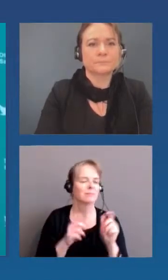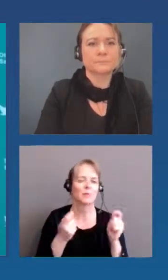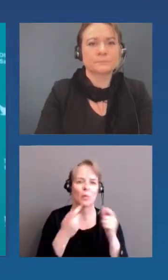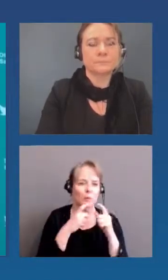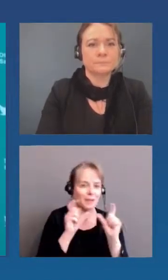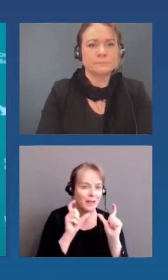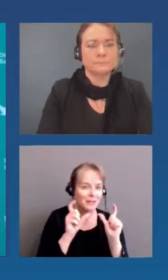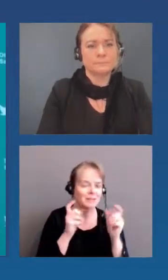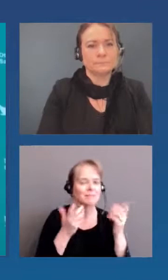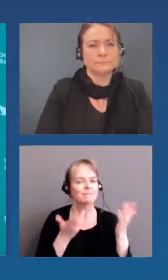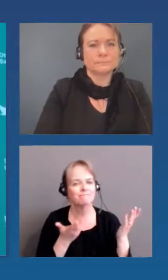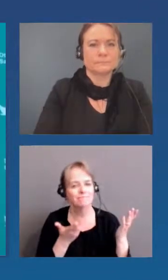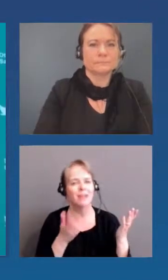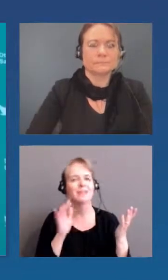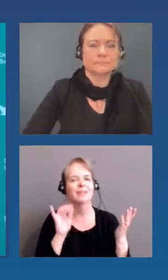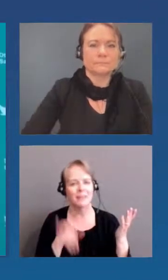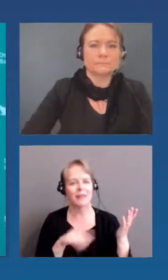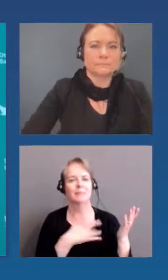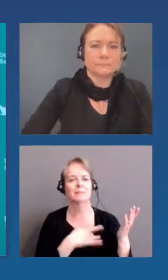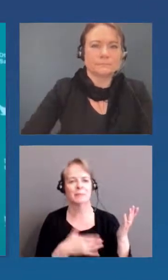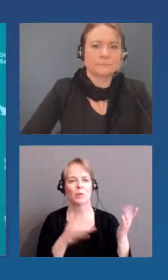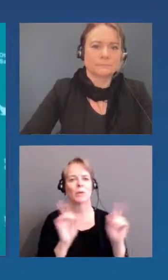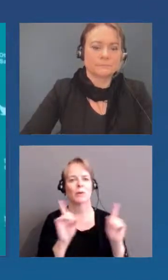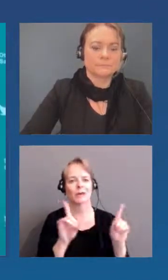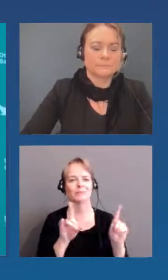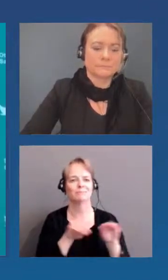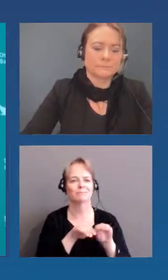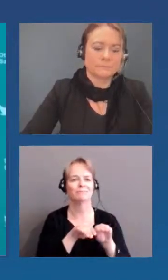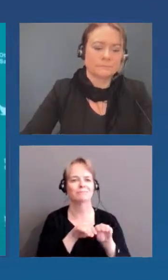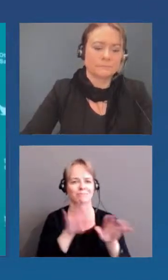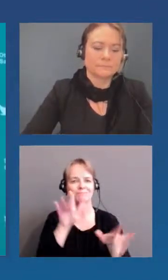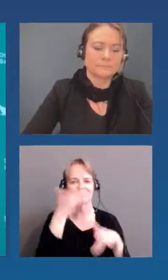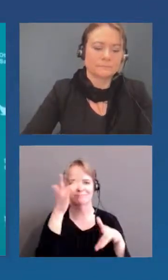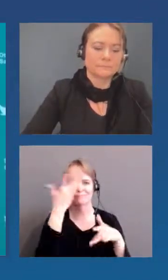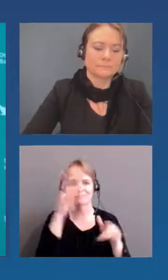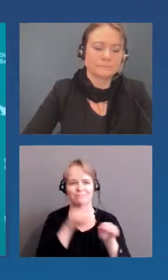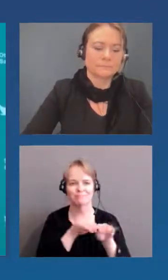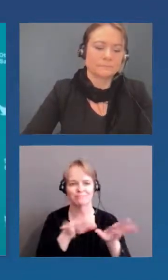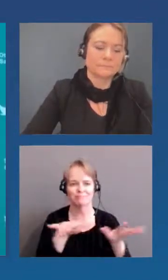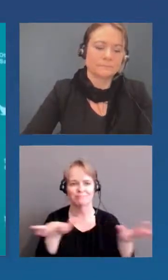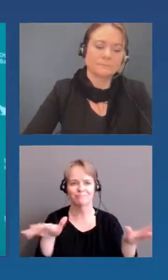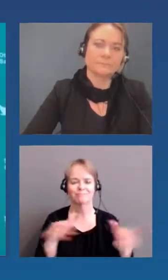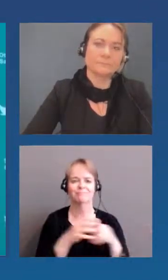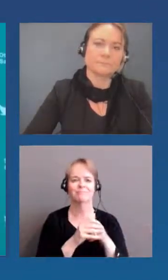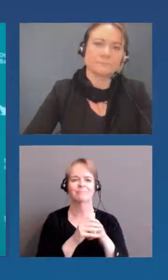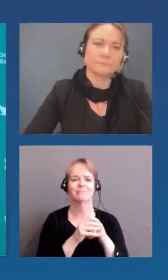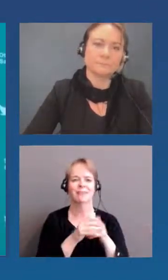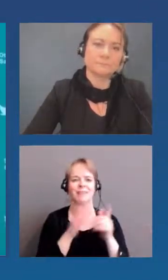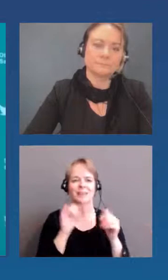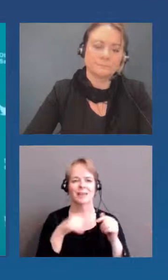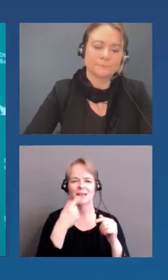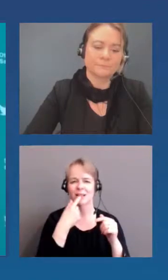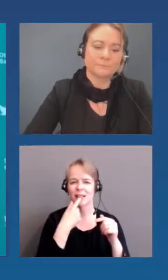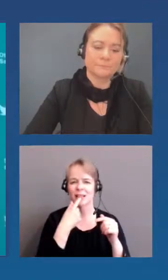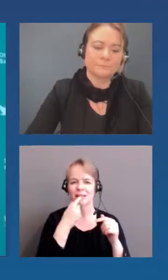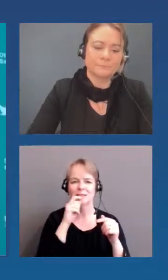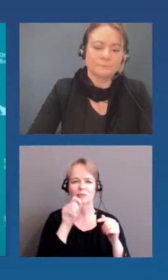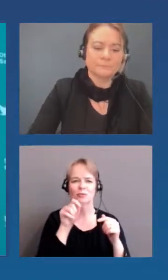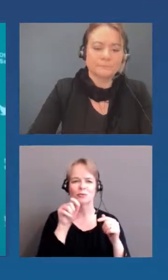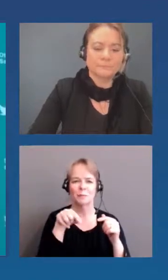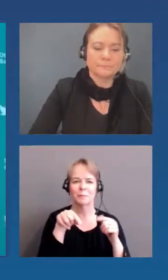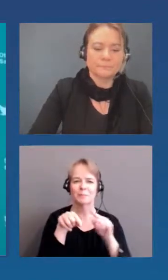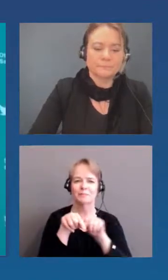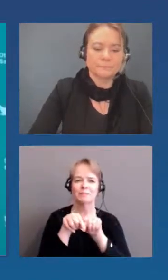transmitted, because there's not that barrier stopping respiratory droplets from entering into somebody